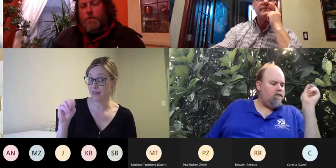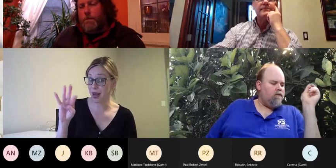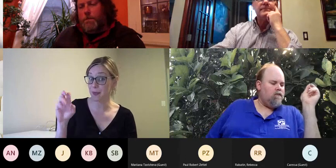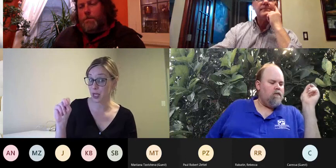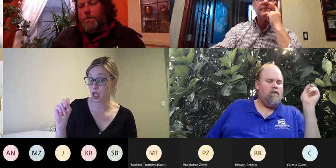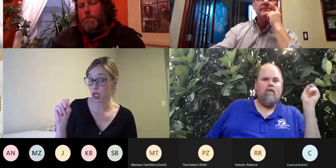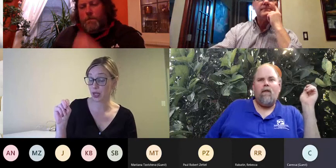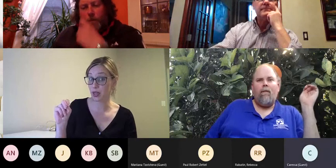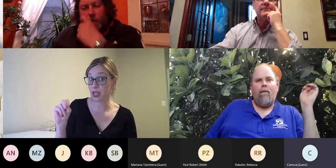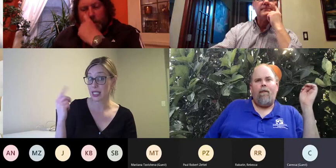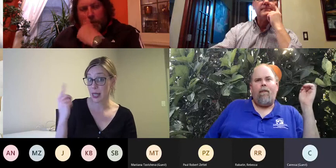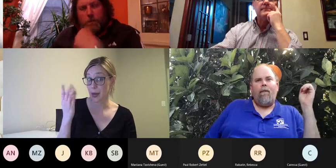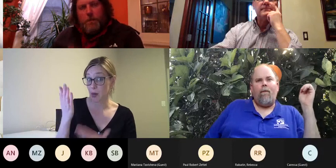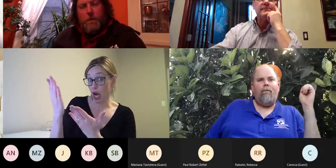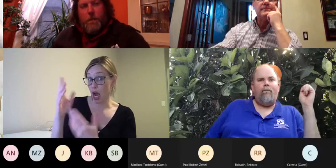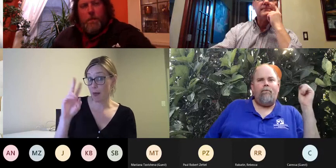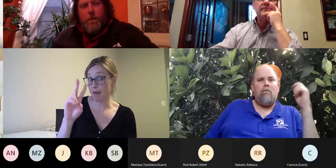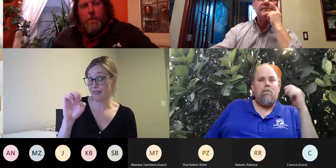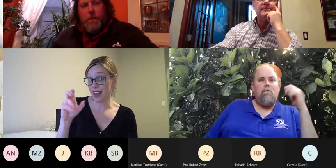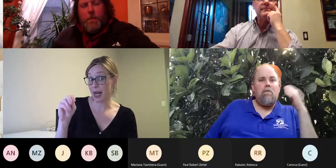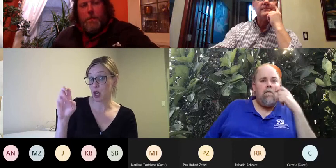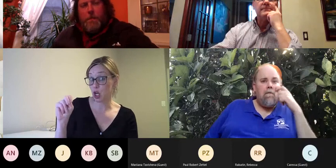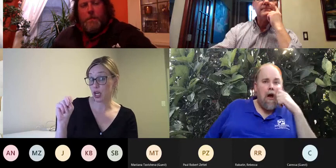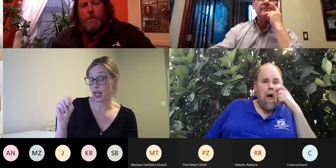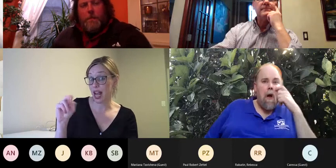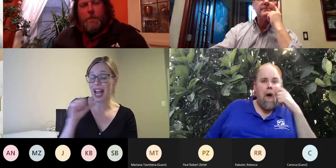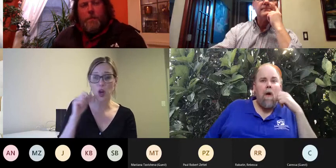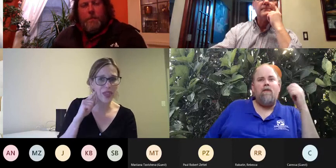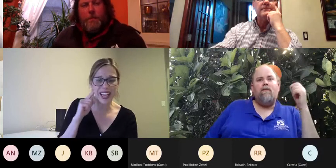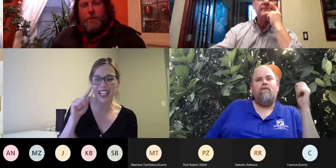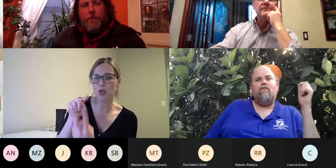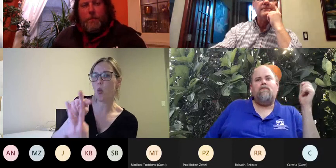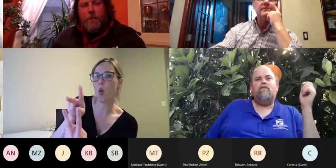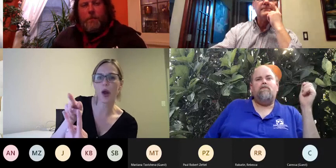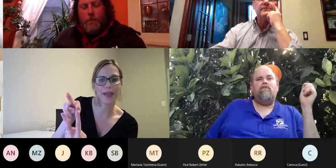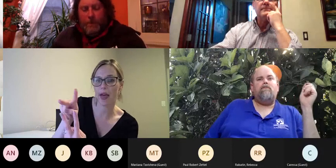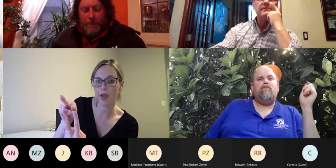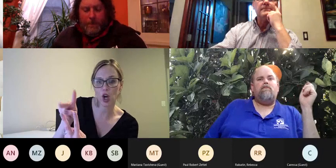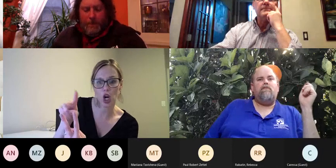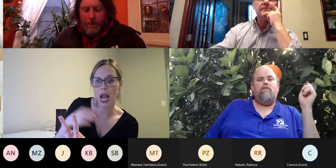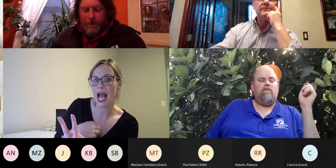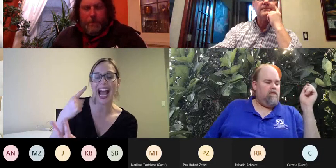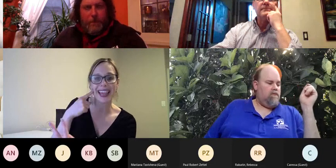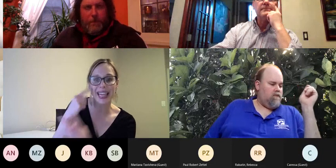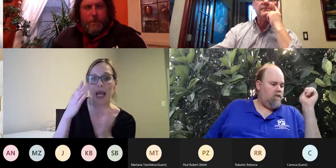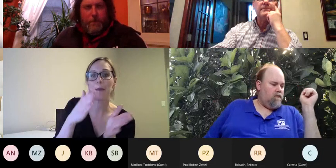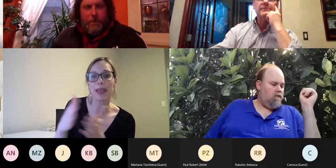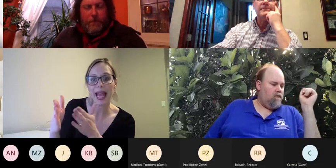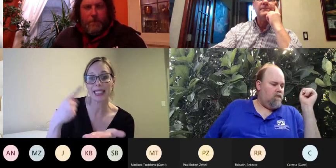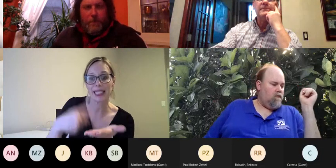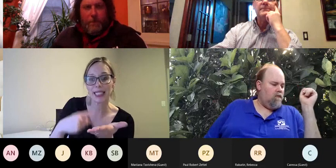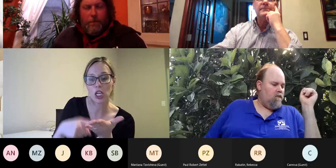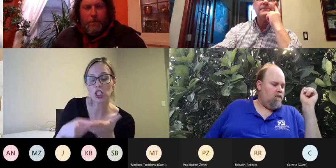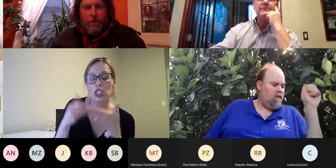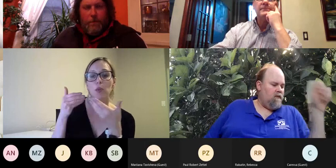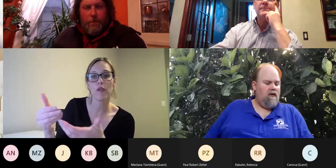up, that I don't think it's necessarily one or the other. I think plans and discussions are moving forward